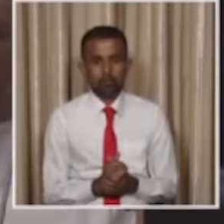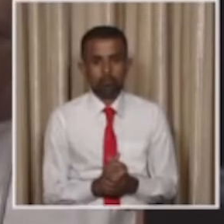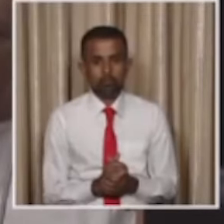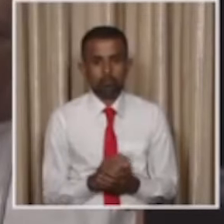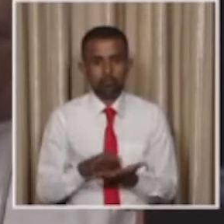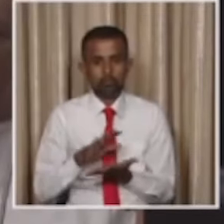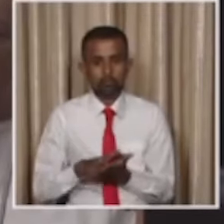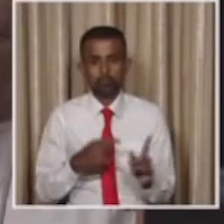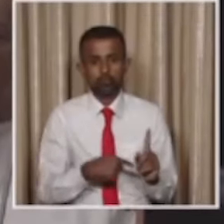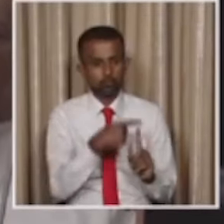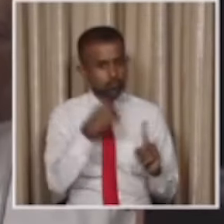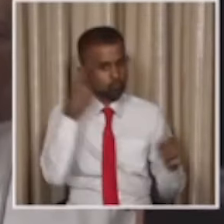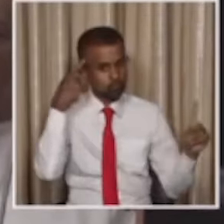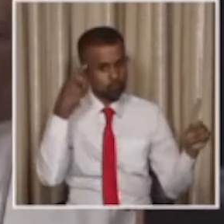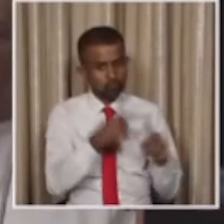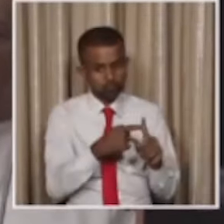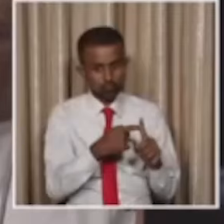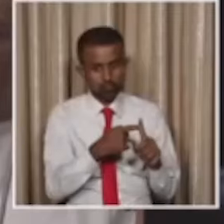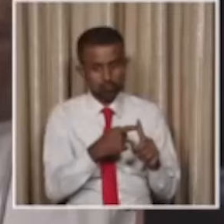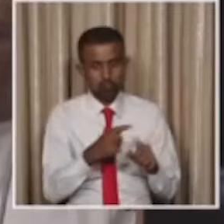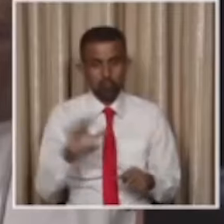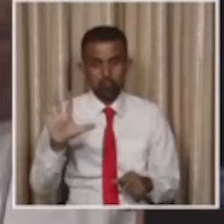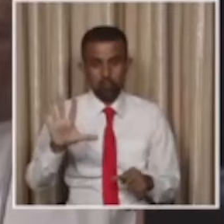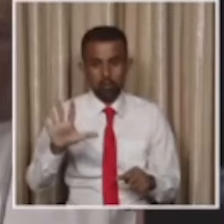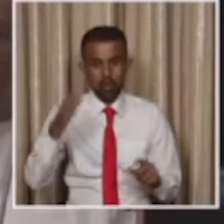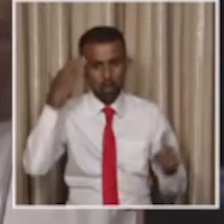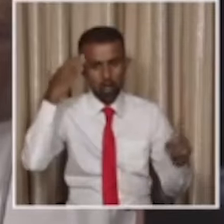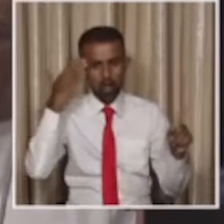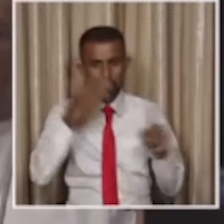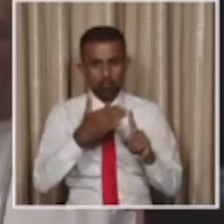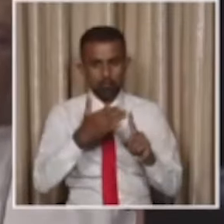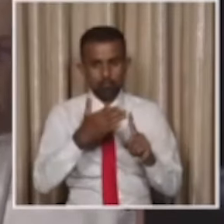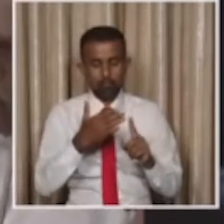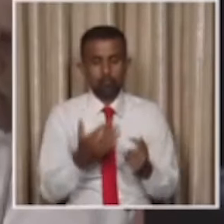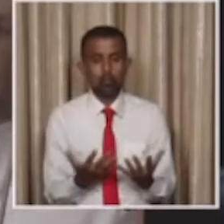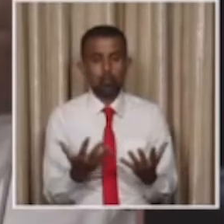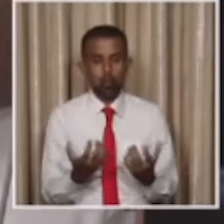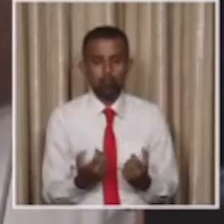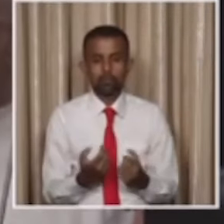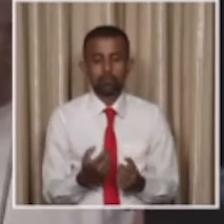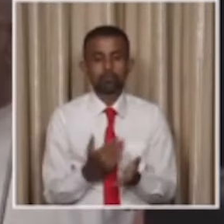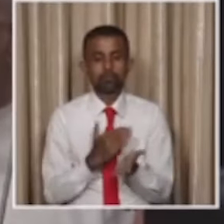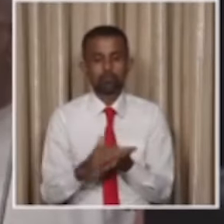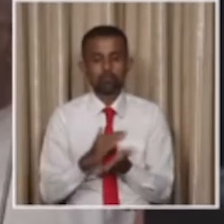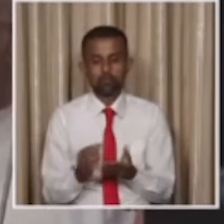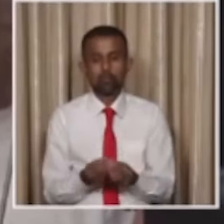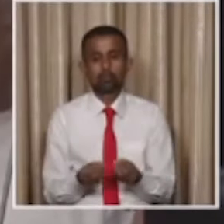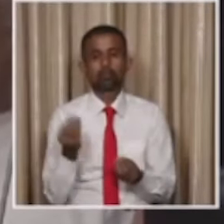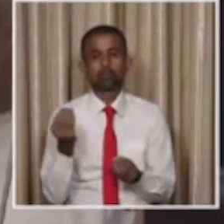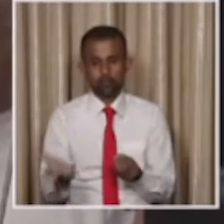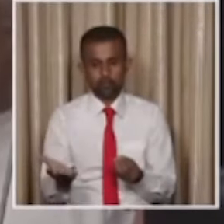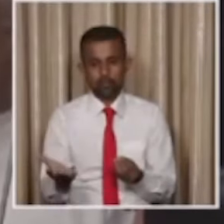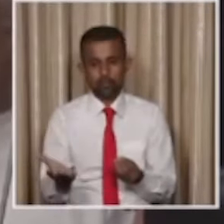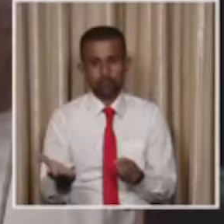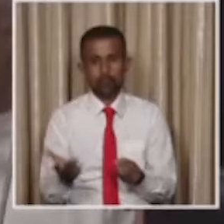talks of men and women. But they say at the end, for getting basic services, everyone must be treated alike. Even transgender,